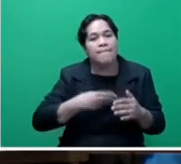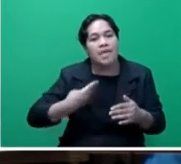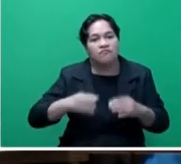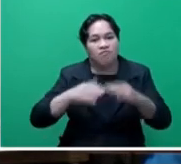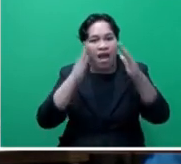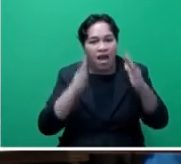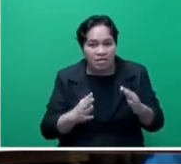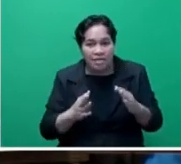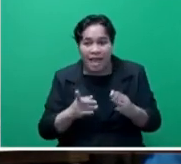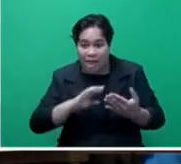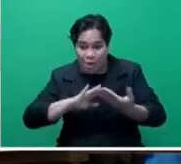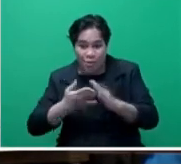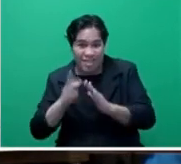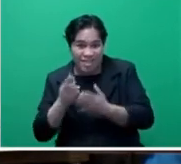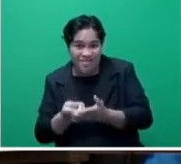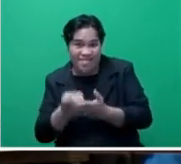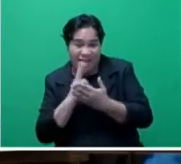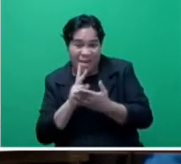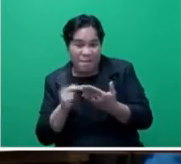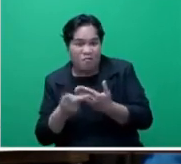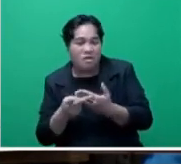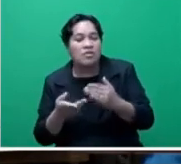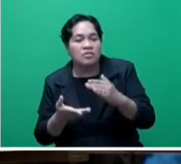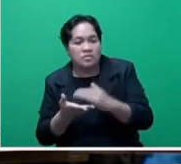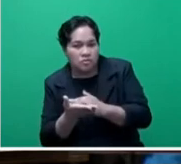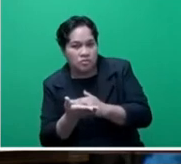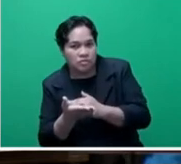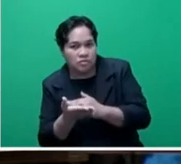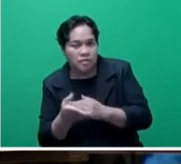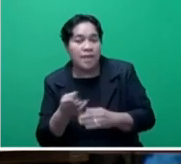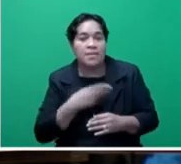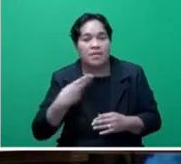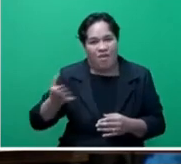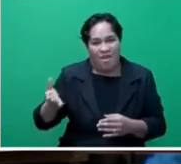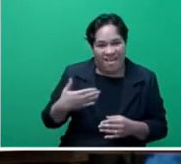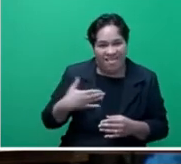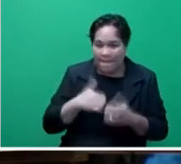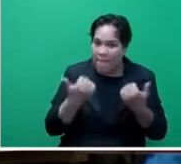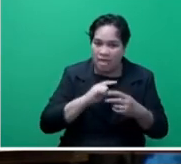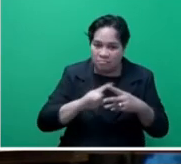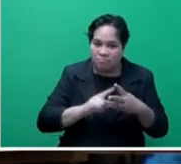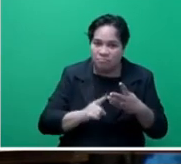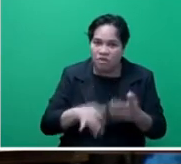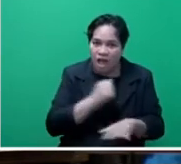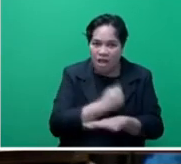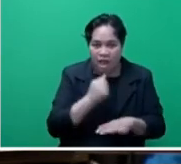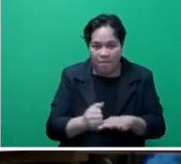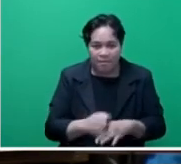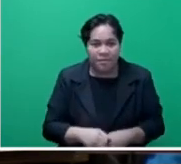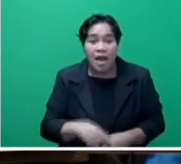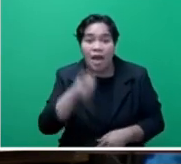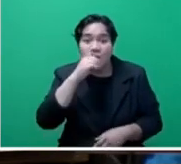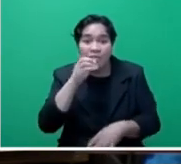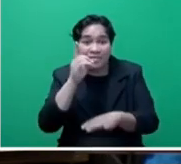a community rehab program under the Ministry of Health, to name a few. Mr. Speaker, sir, persons with